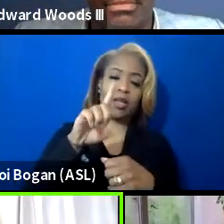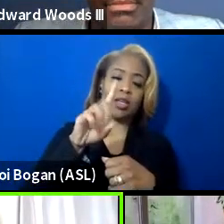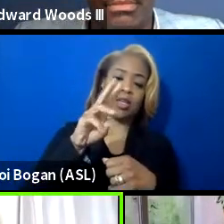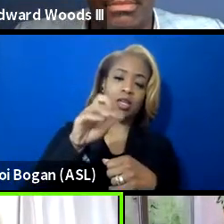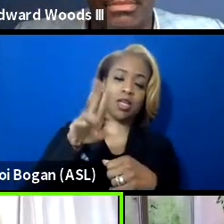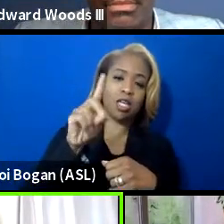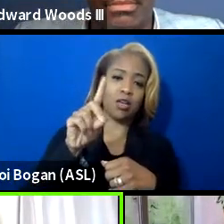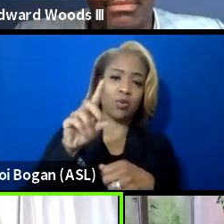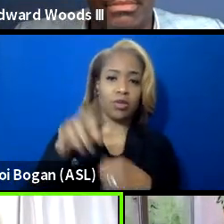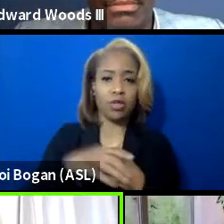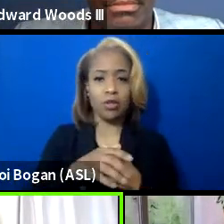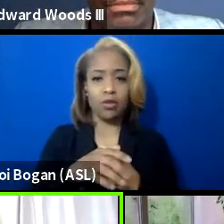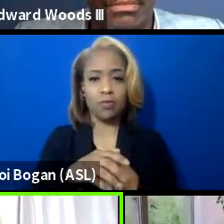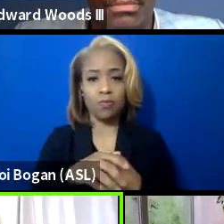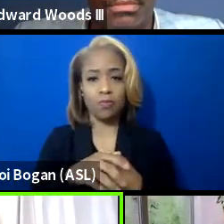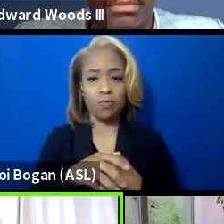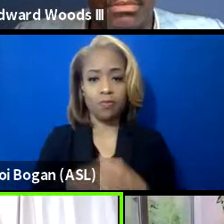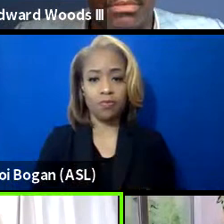Dustin, is that a hand?